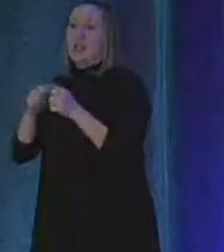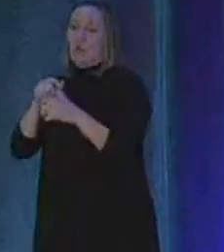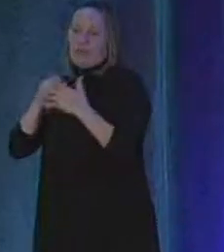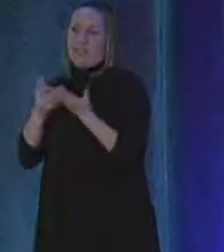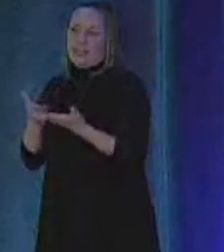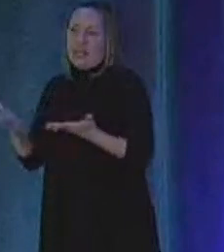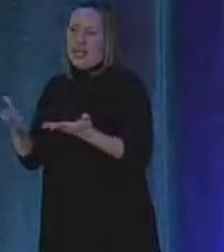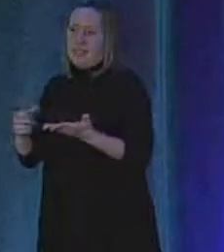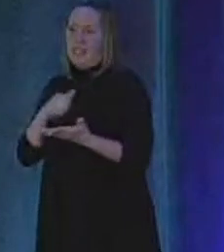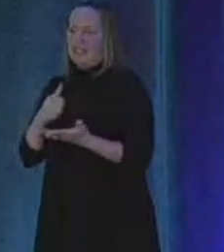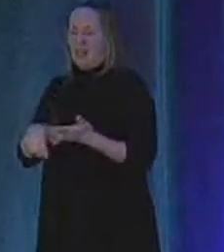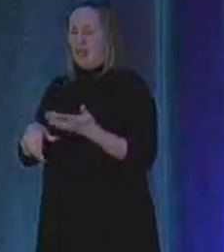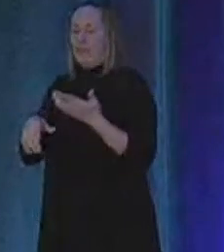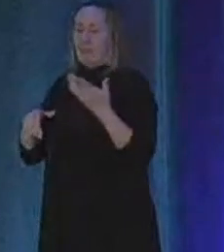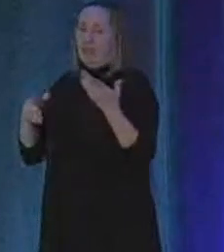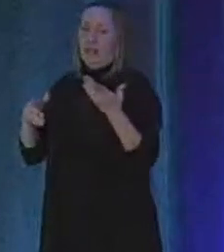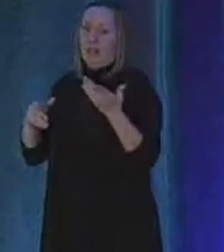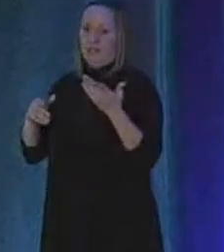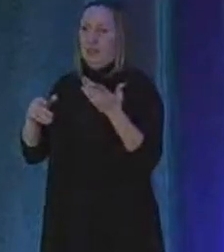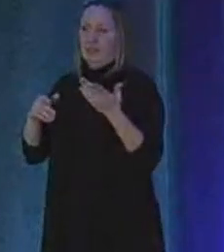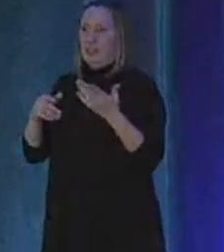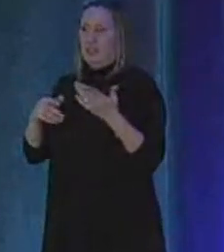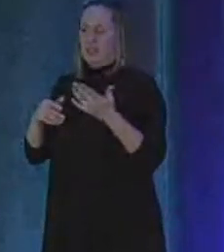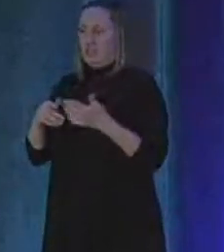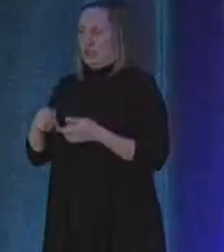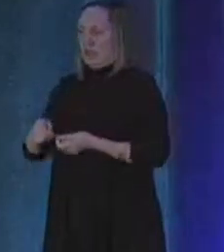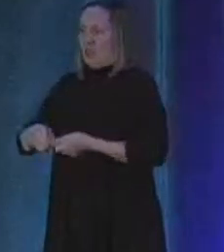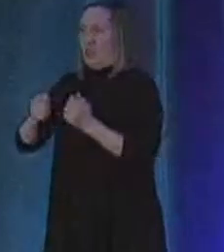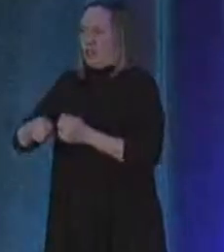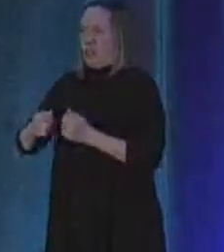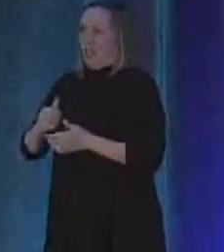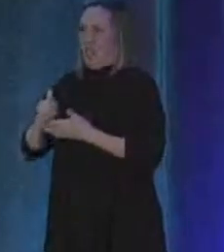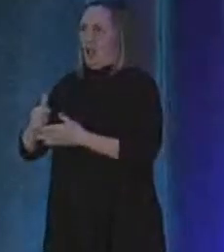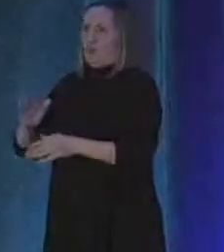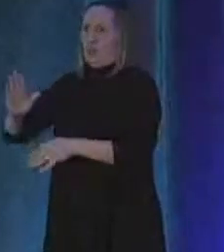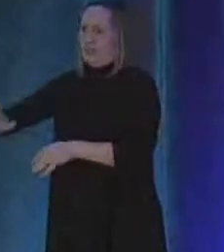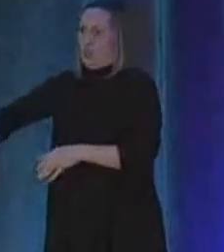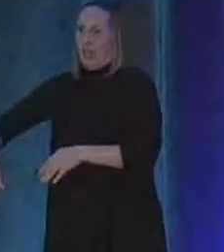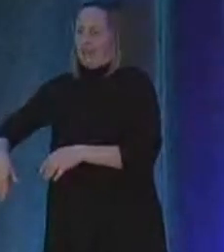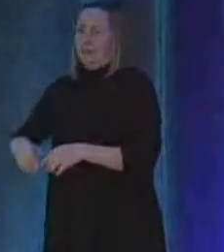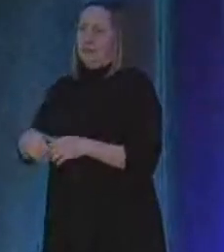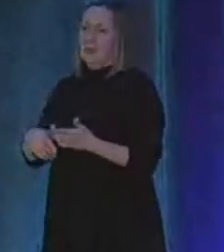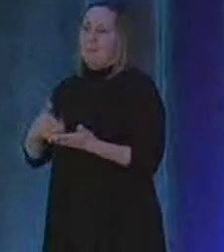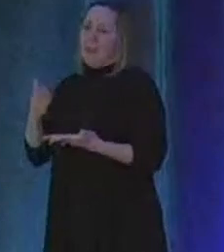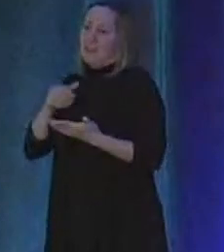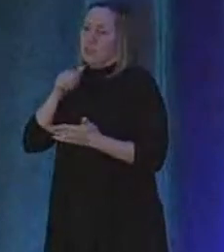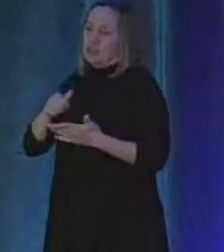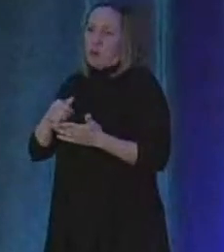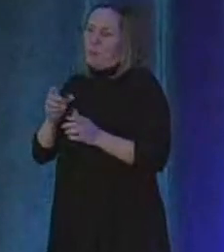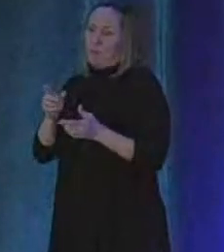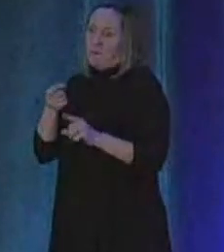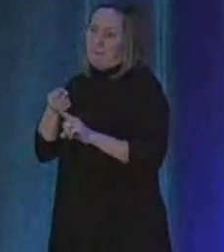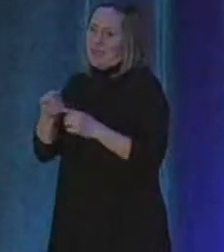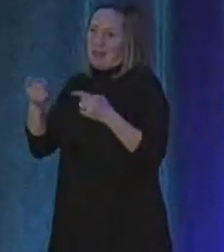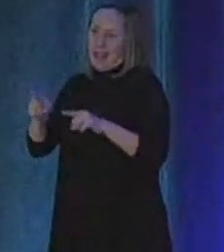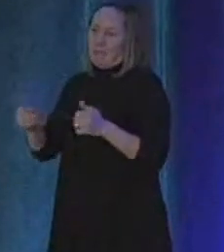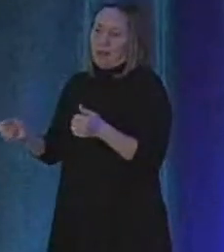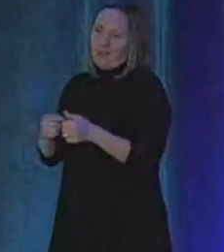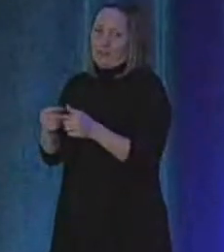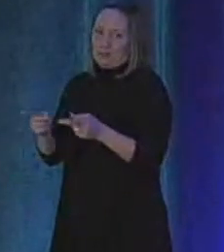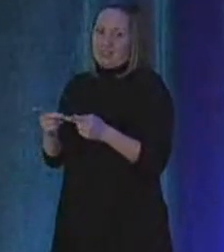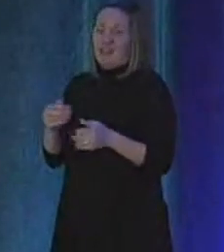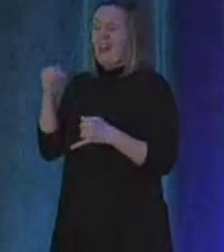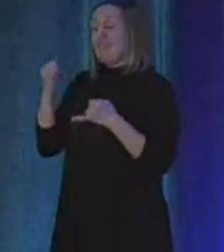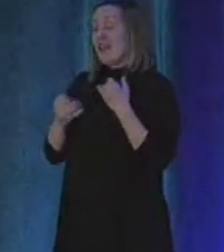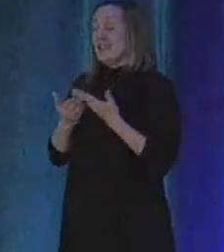instead of digging a hole that we're trying to get out of ourselves. We just can never dig the hole in the first place. And the last thing I'll wrap up with